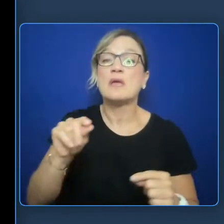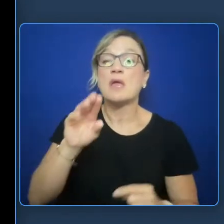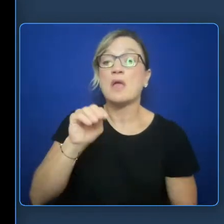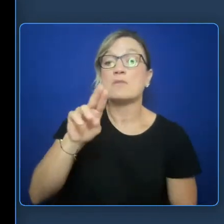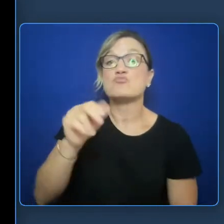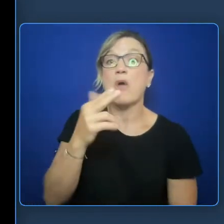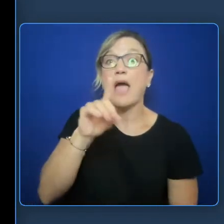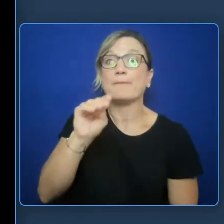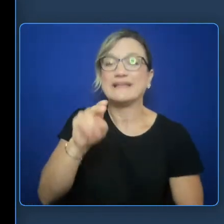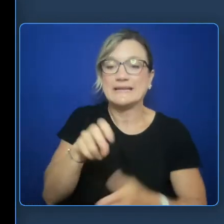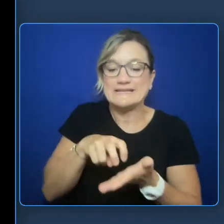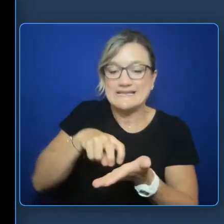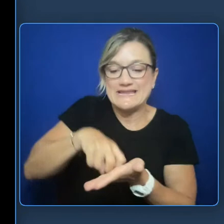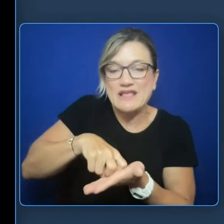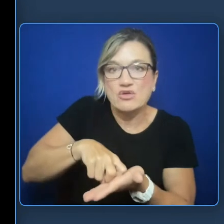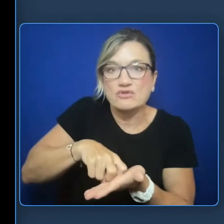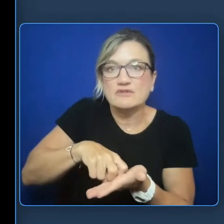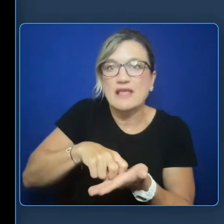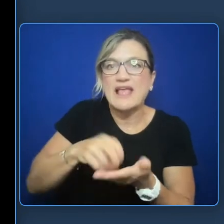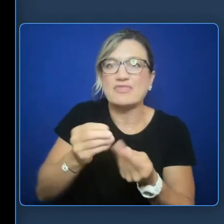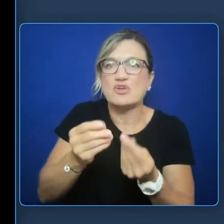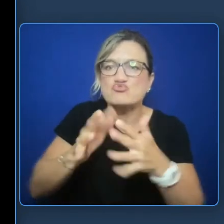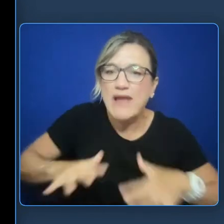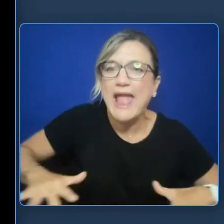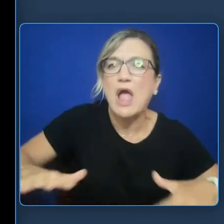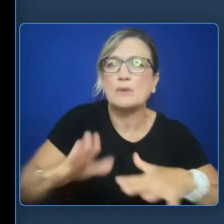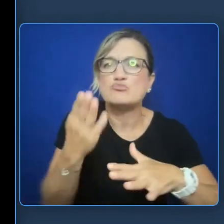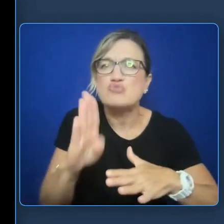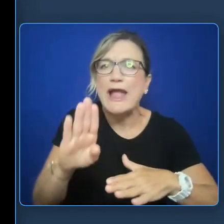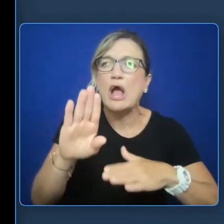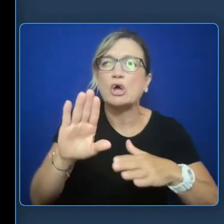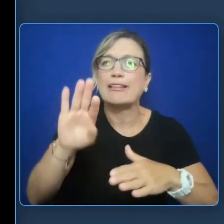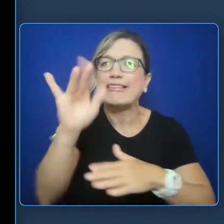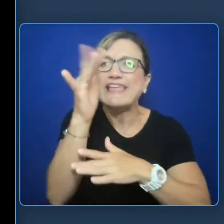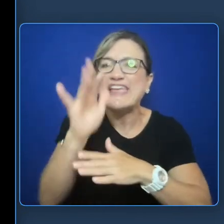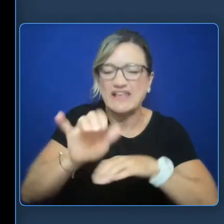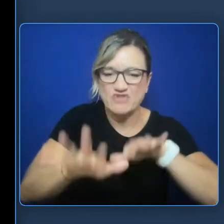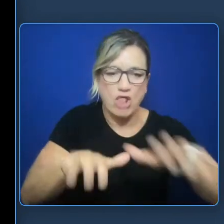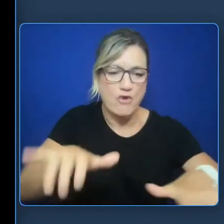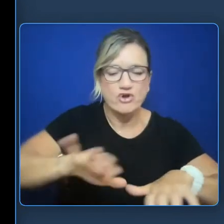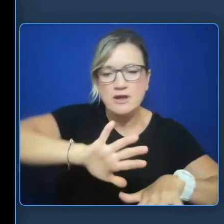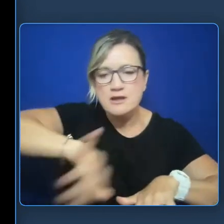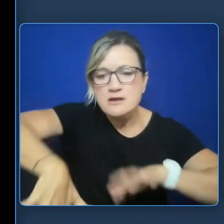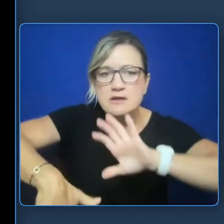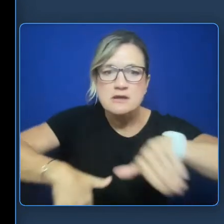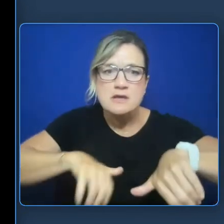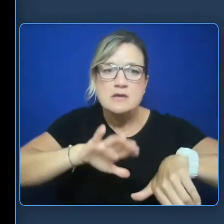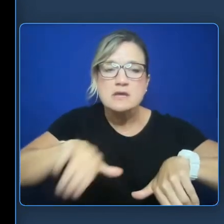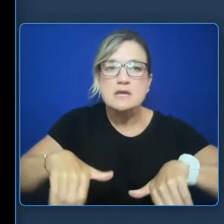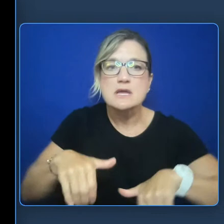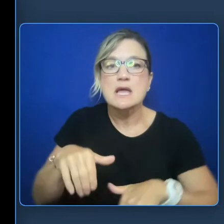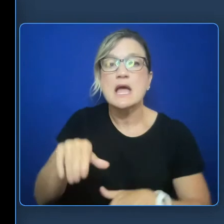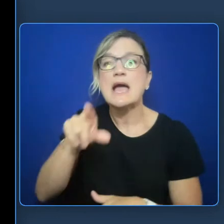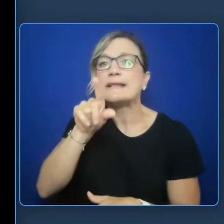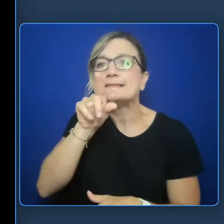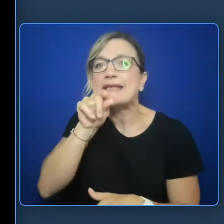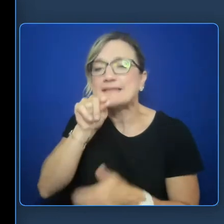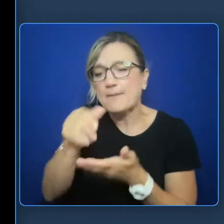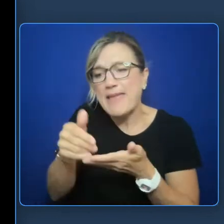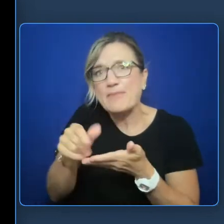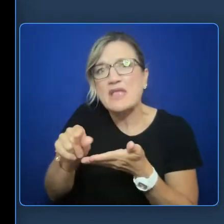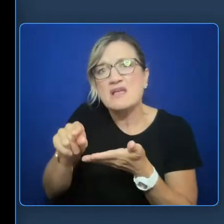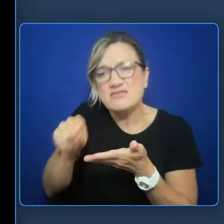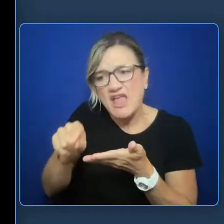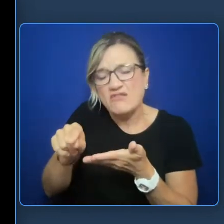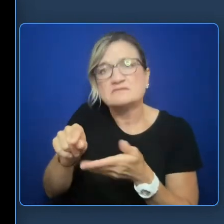Muhammad kneels and taps his hands through the thick ground cover of brown, curled leaves. A scrawny nestling struggles on the ground